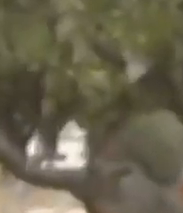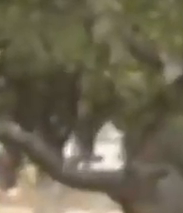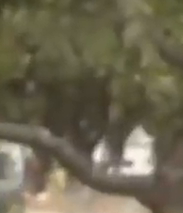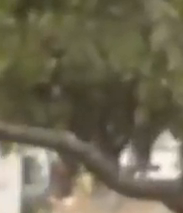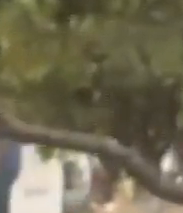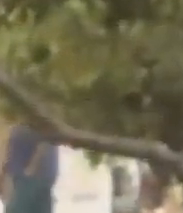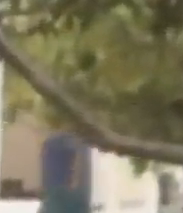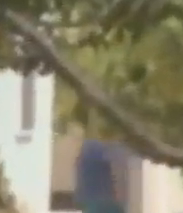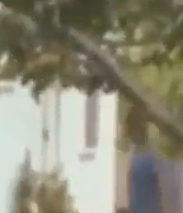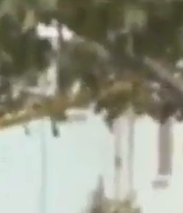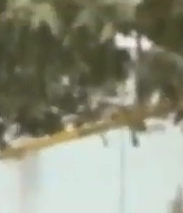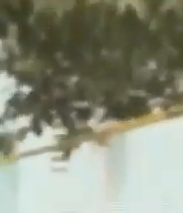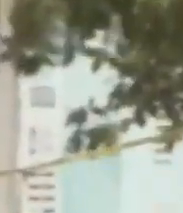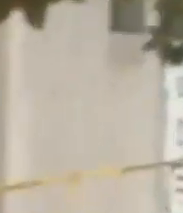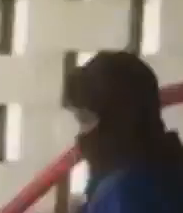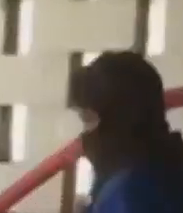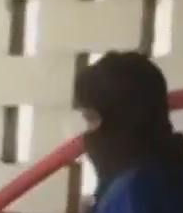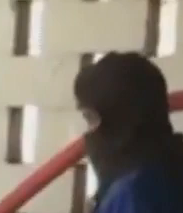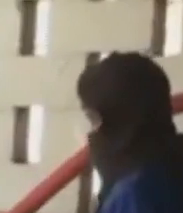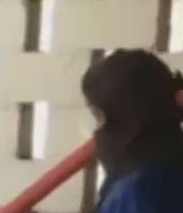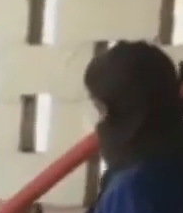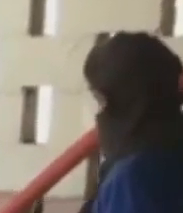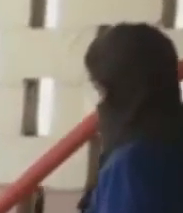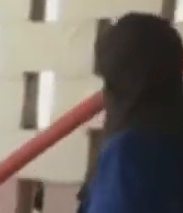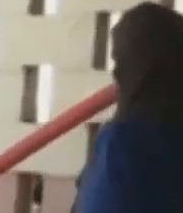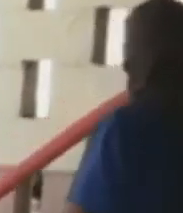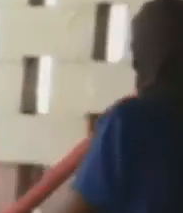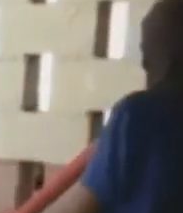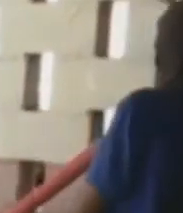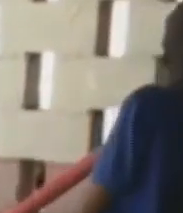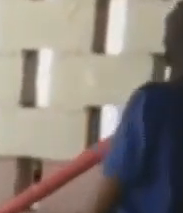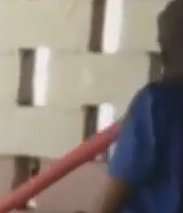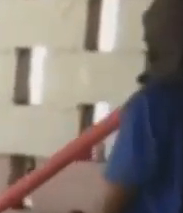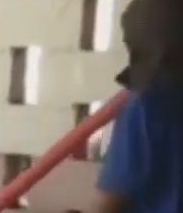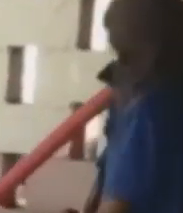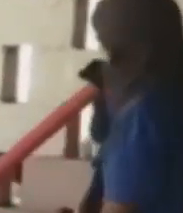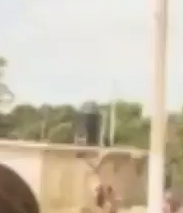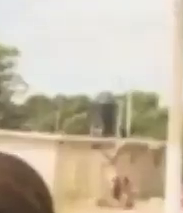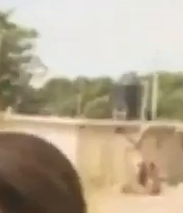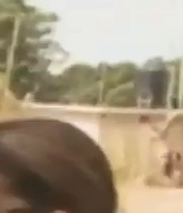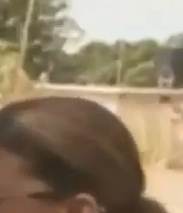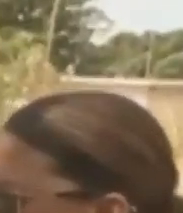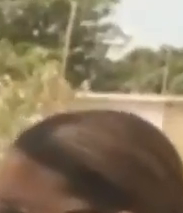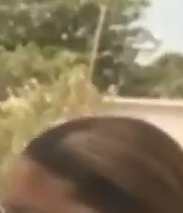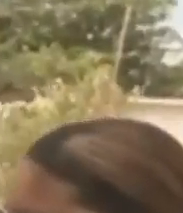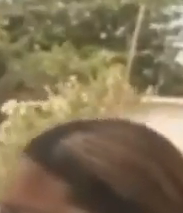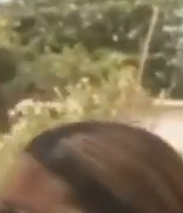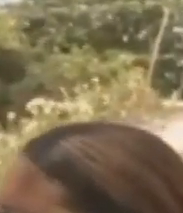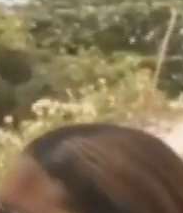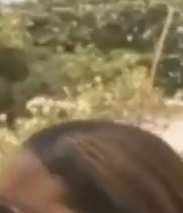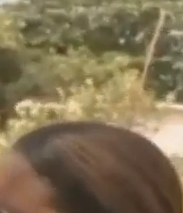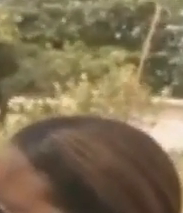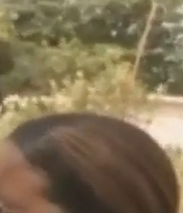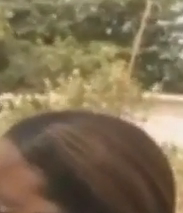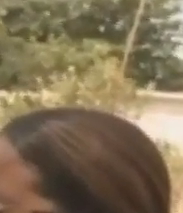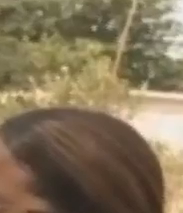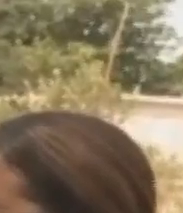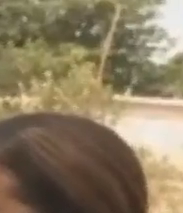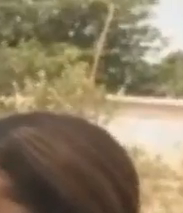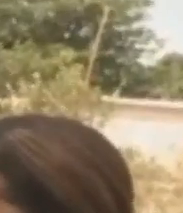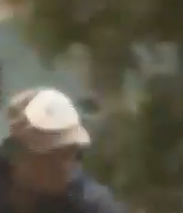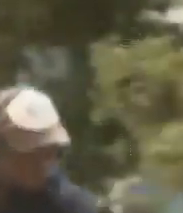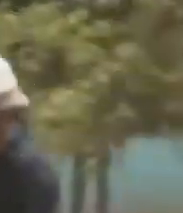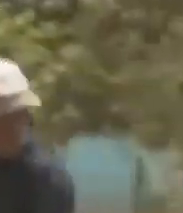What we are seeing is the Jamaica Defence Force, Jamaica Fire Brigade. We're seeing ODPEM, the